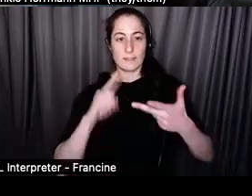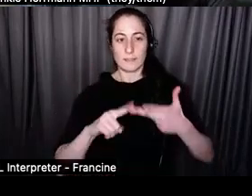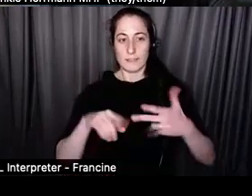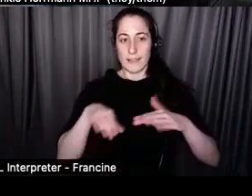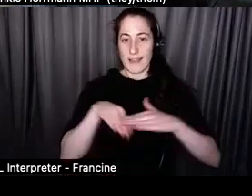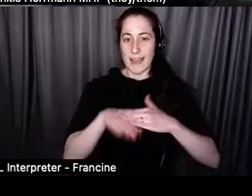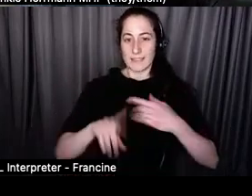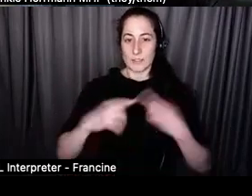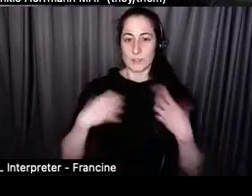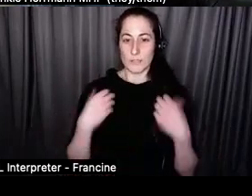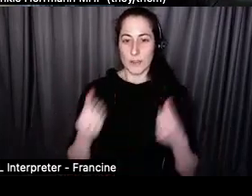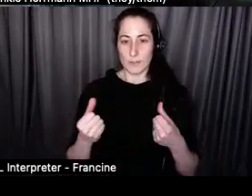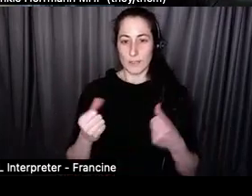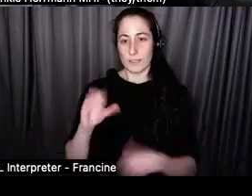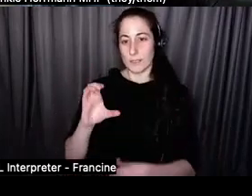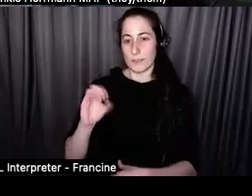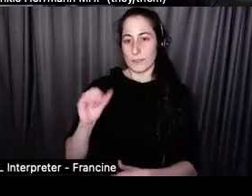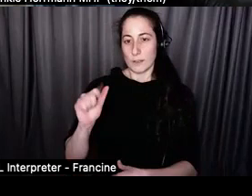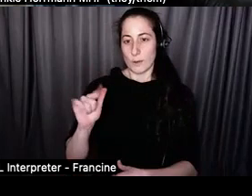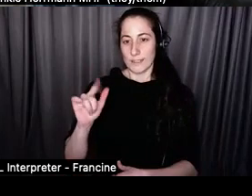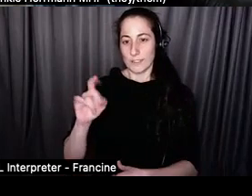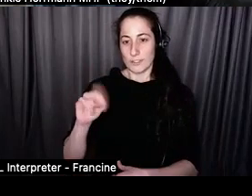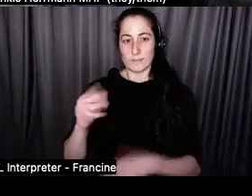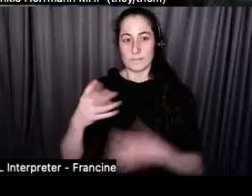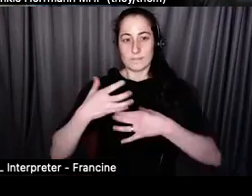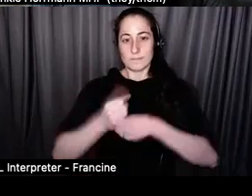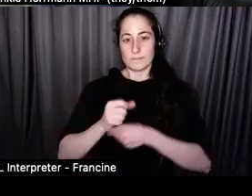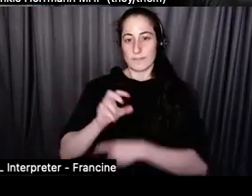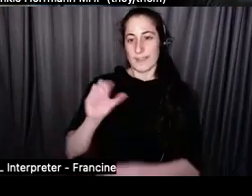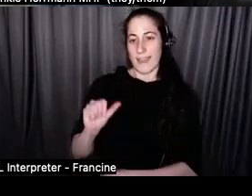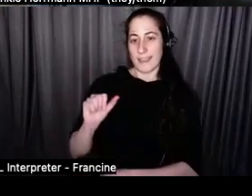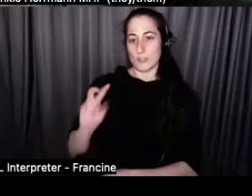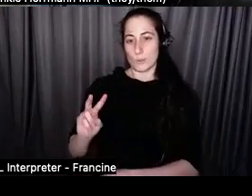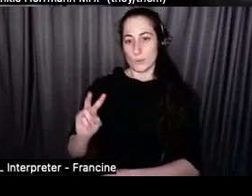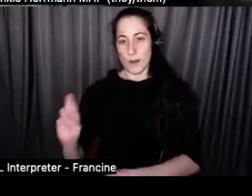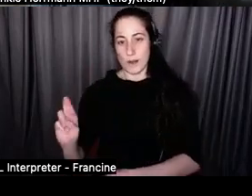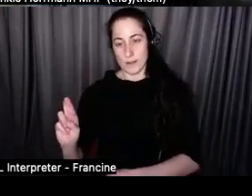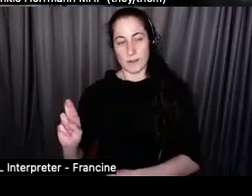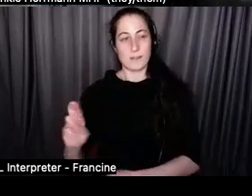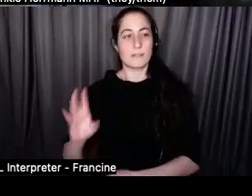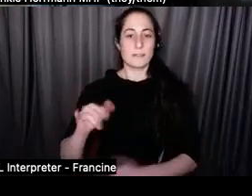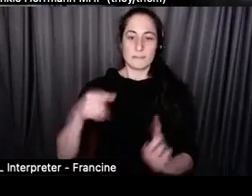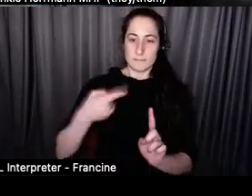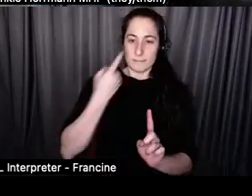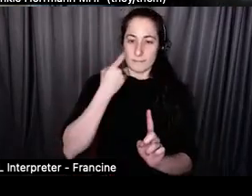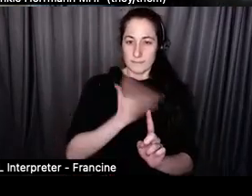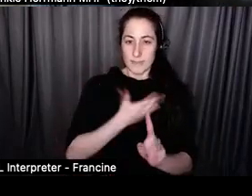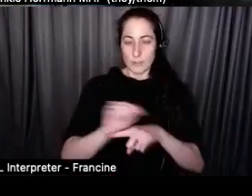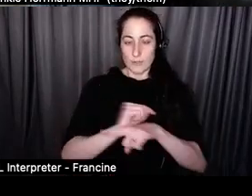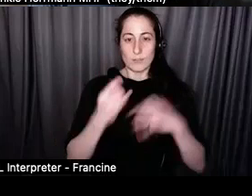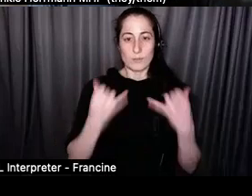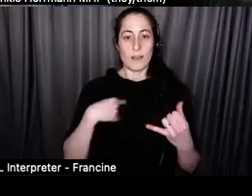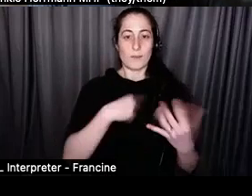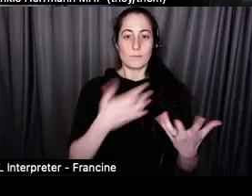Recovery Coalition, or as we call ourselves, A2R. So the goals of this training today are to just